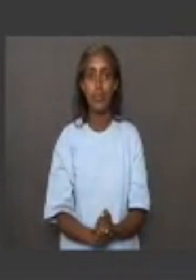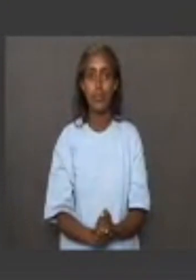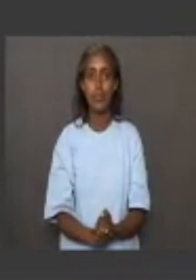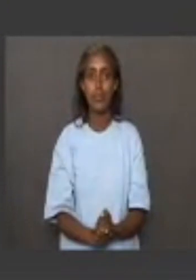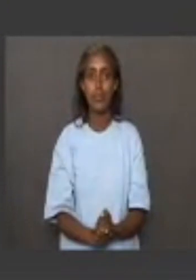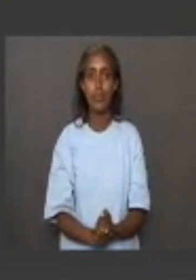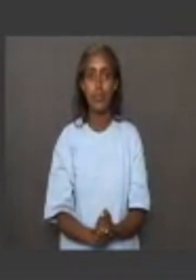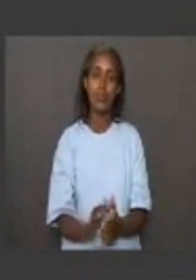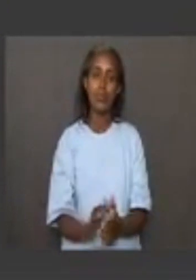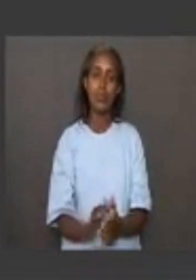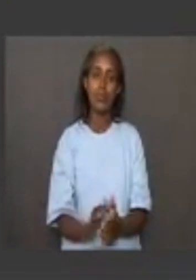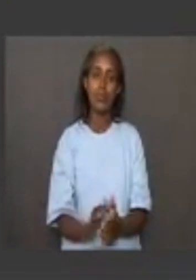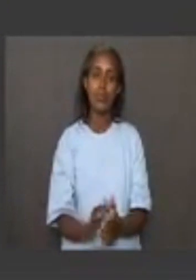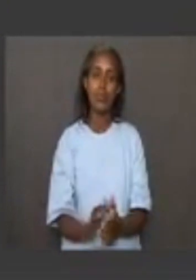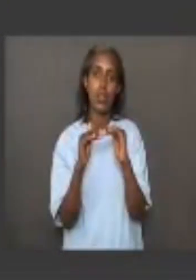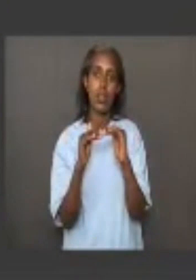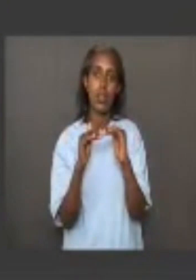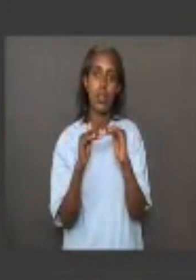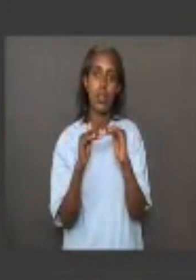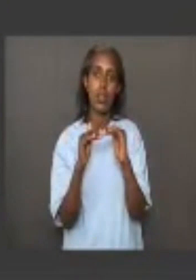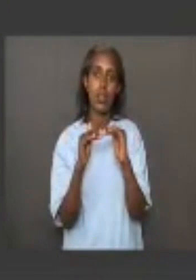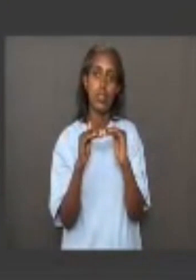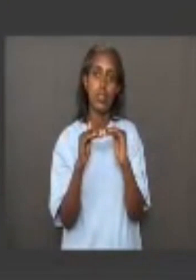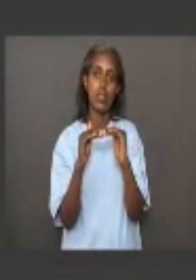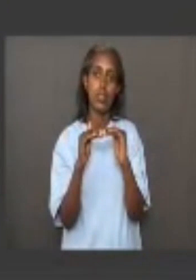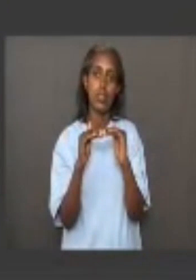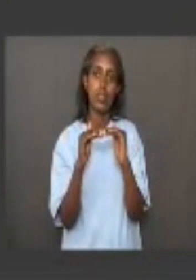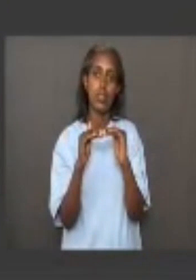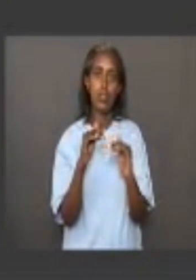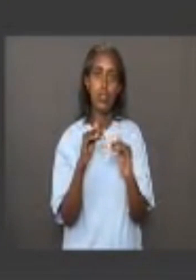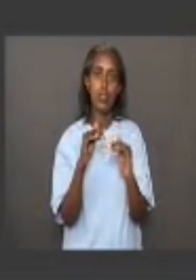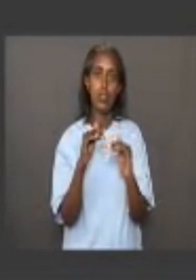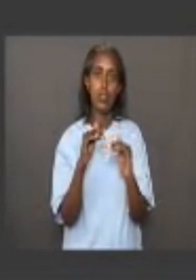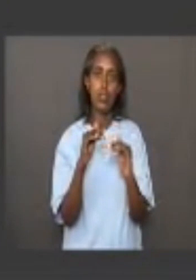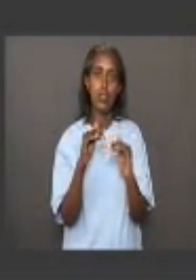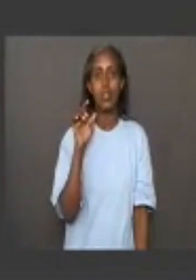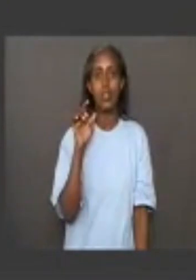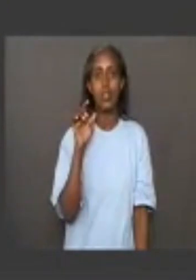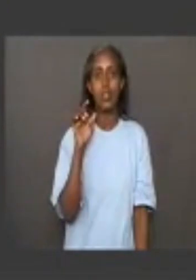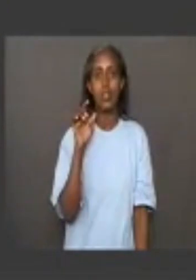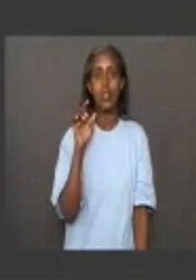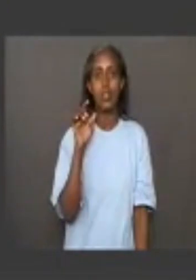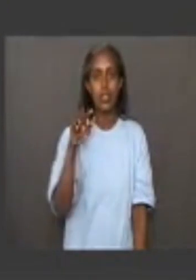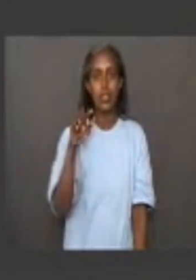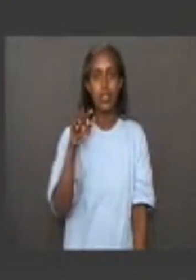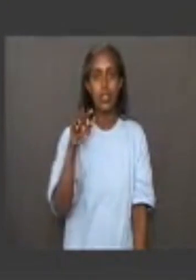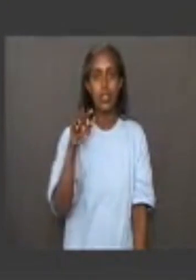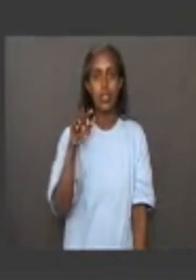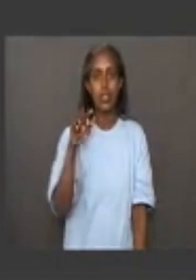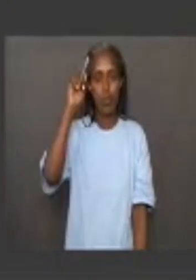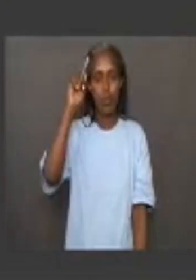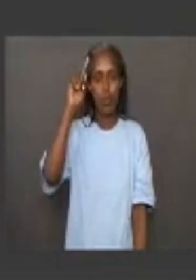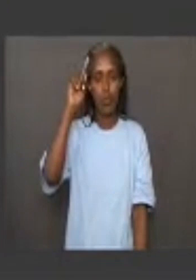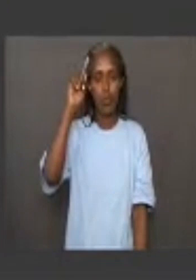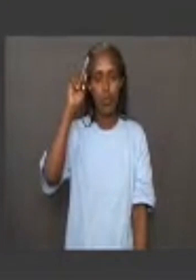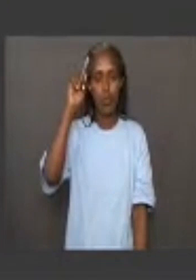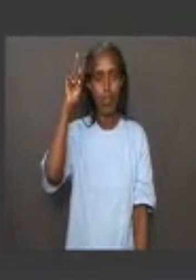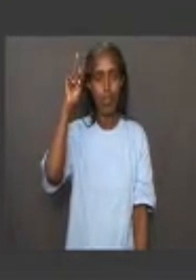is equal to 100 to the power of